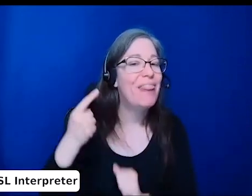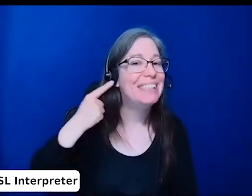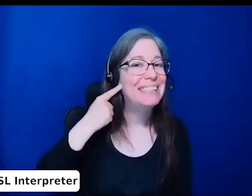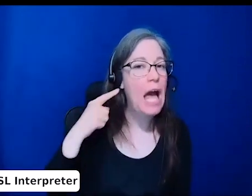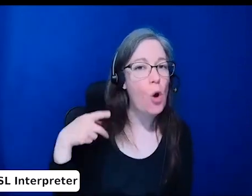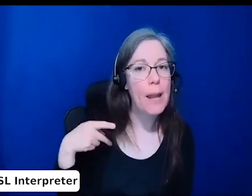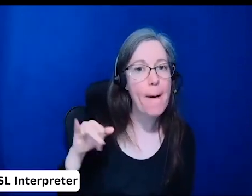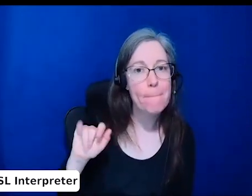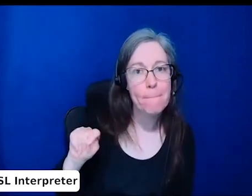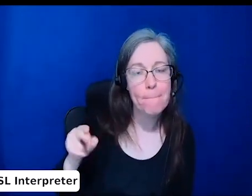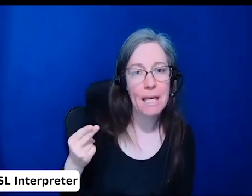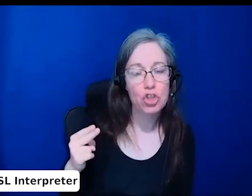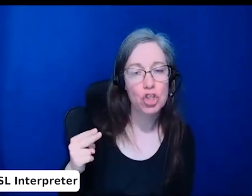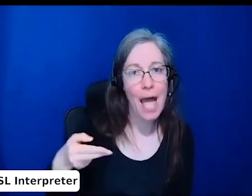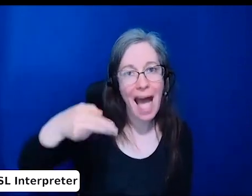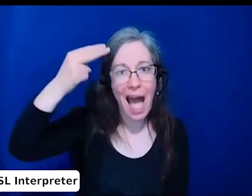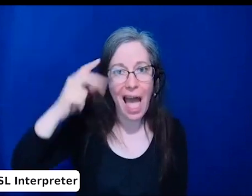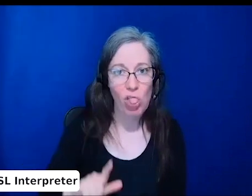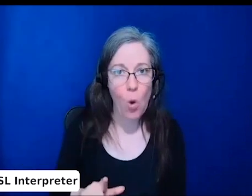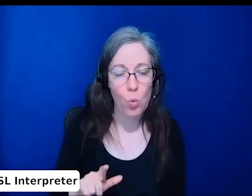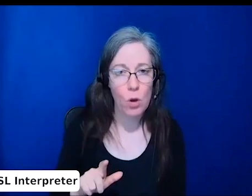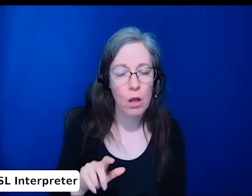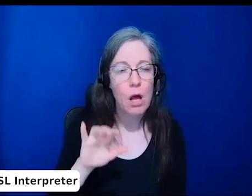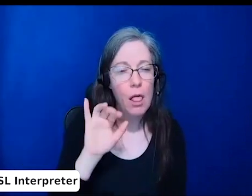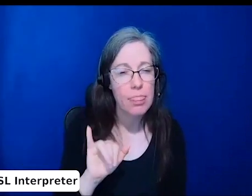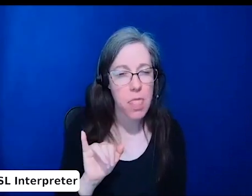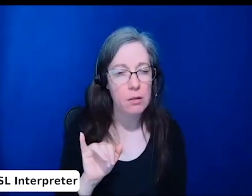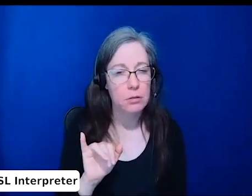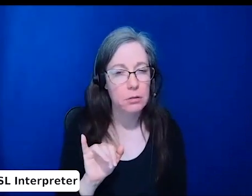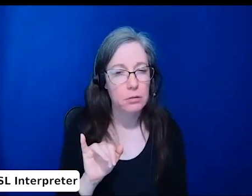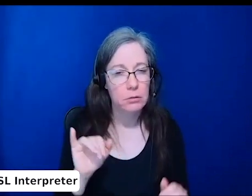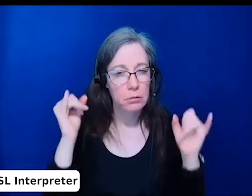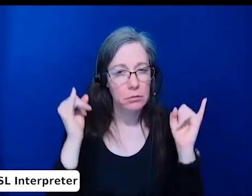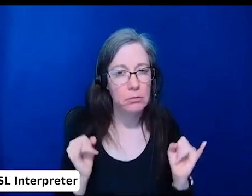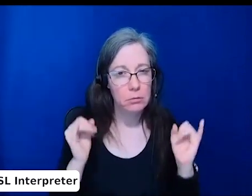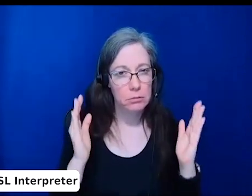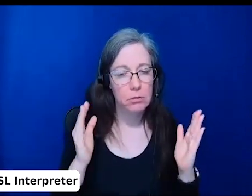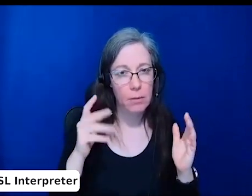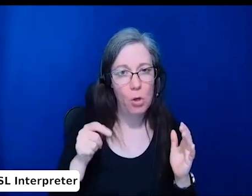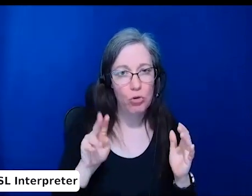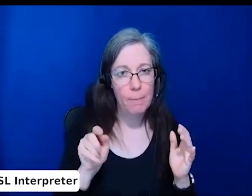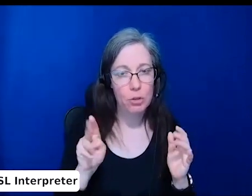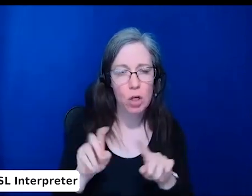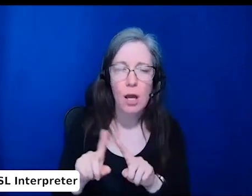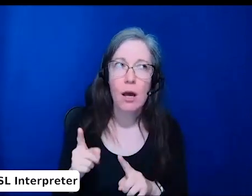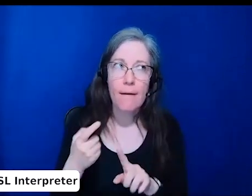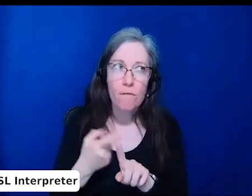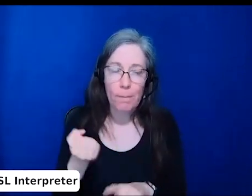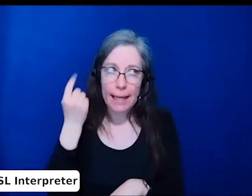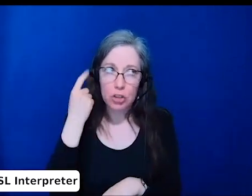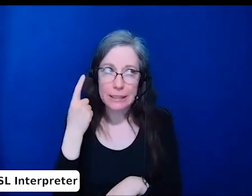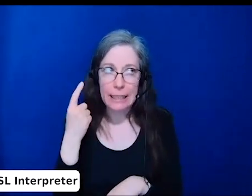in the data. Now, to my understanding, that the universe of sound sonifications are used, again, for